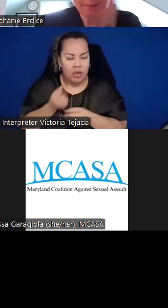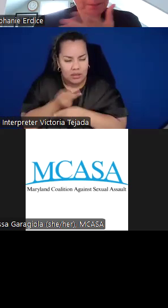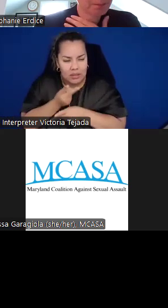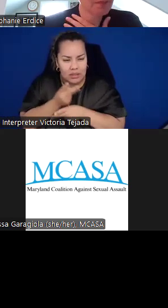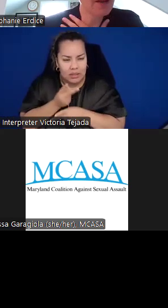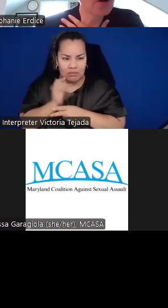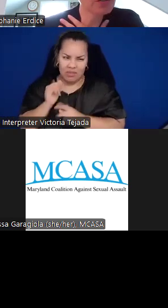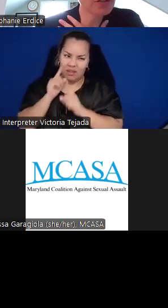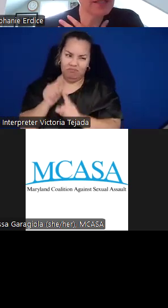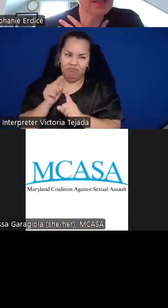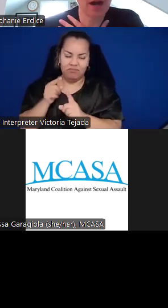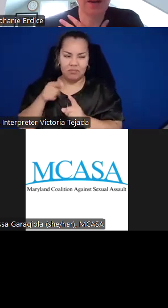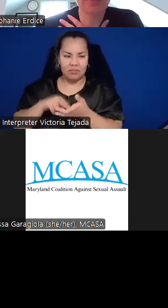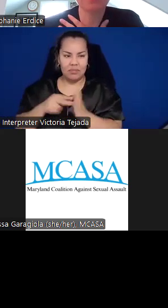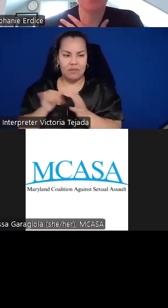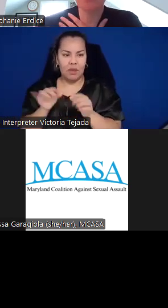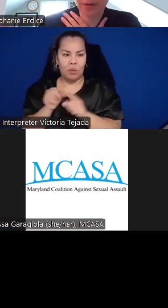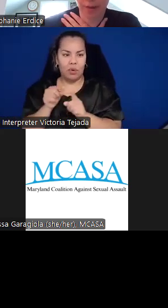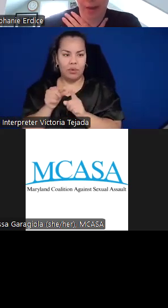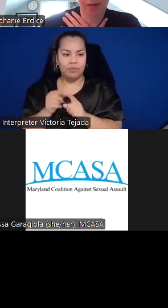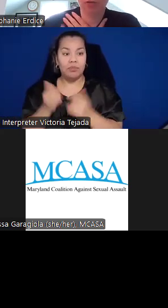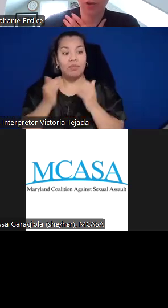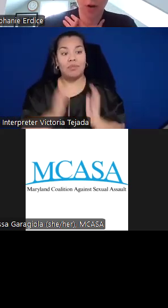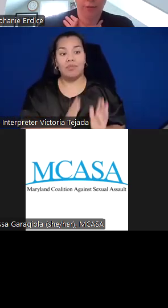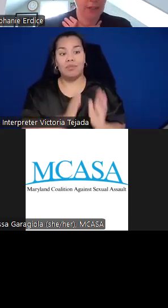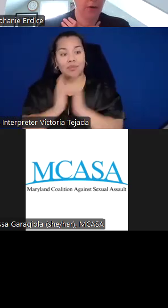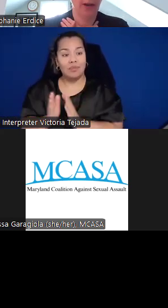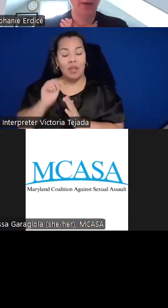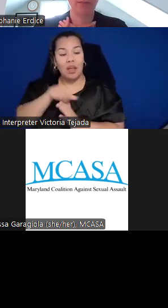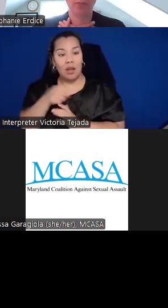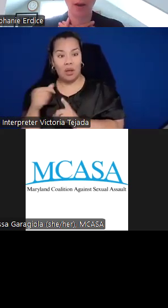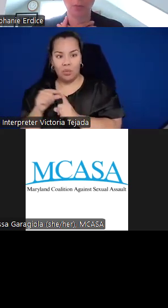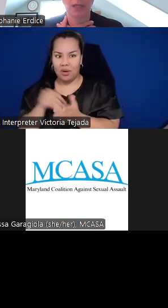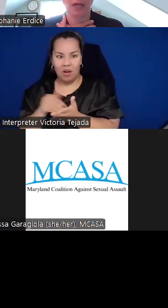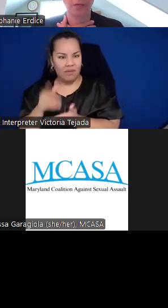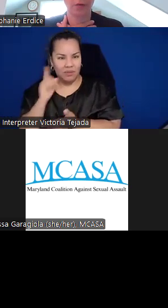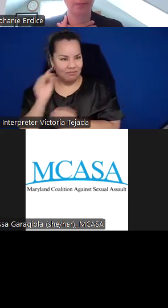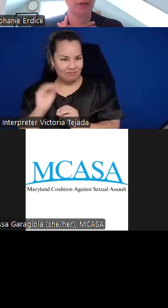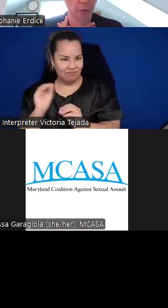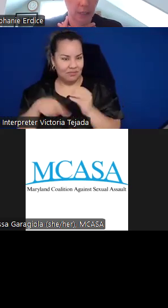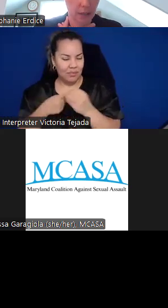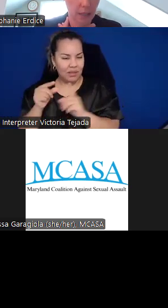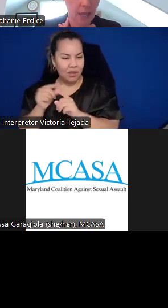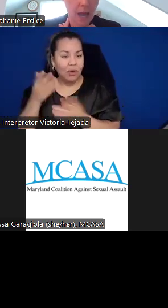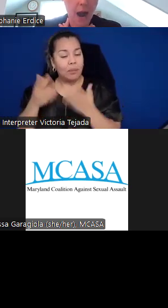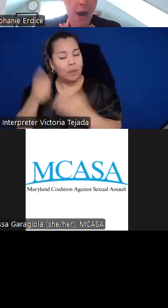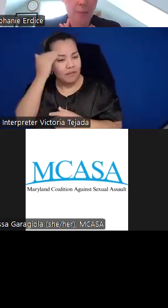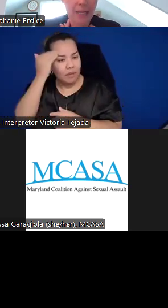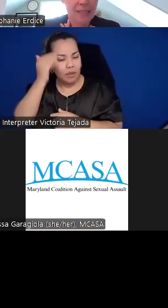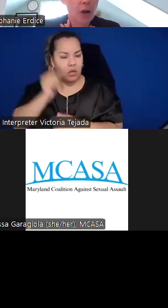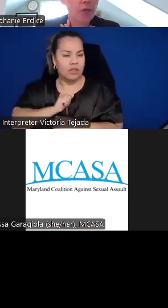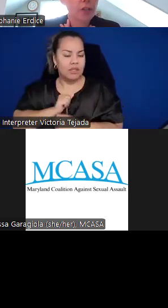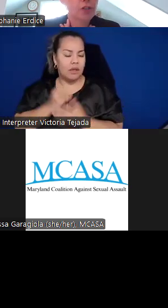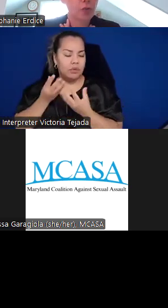So I also like to talk about this other thing that you don't often hear about, but are probably familiar with,